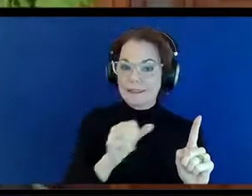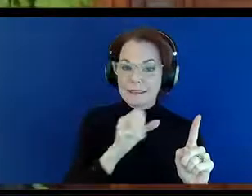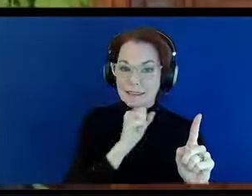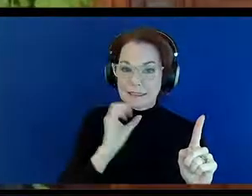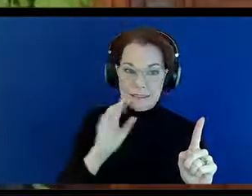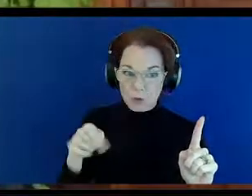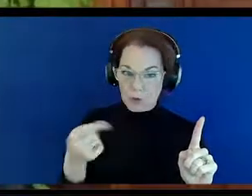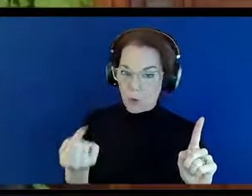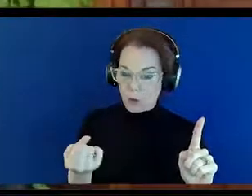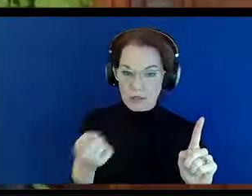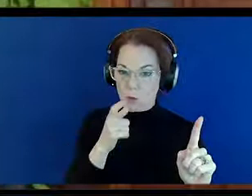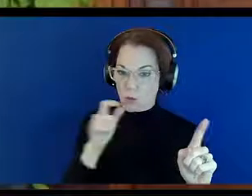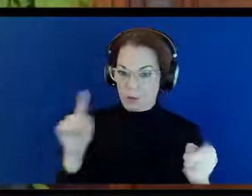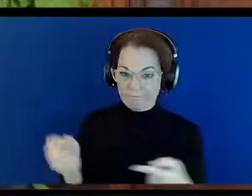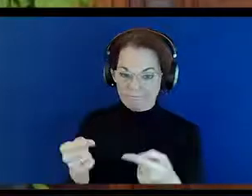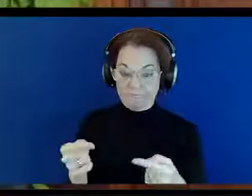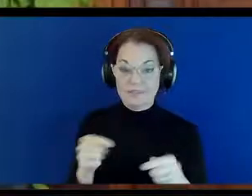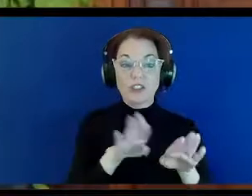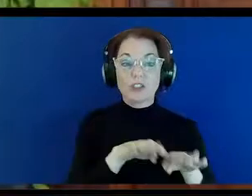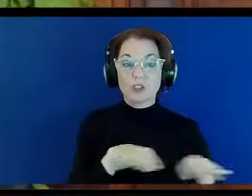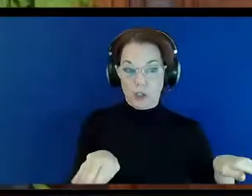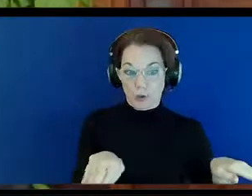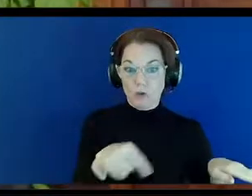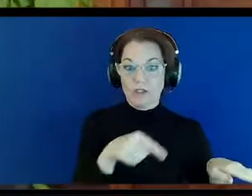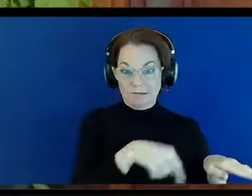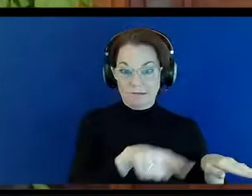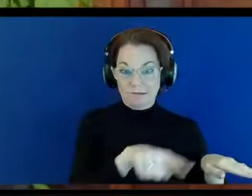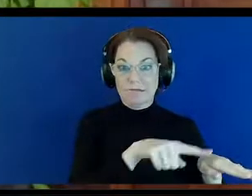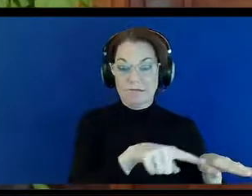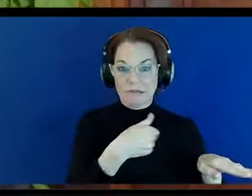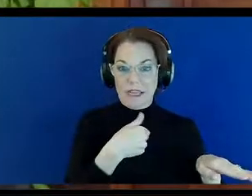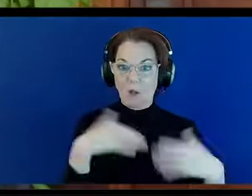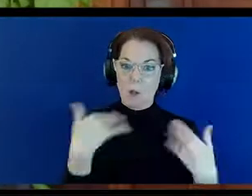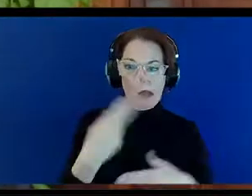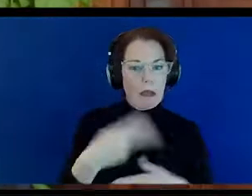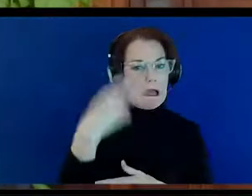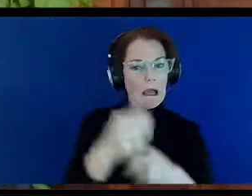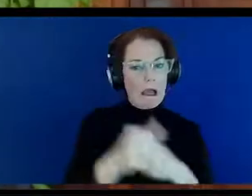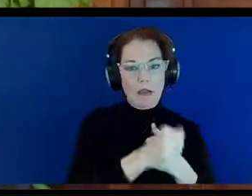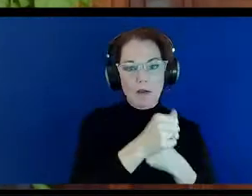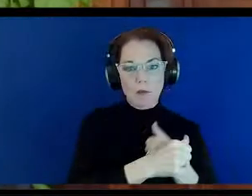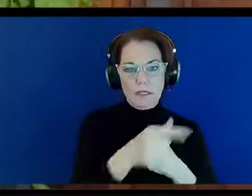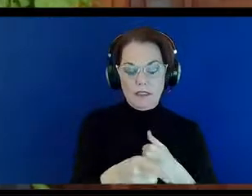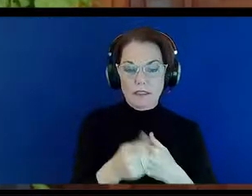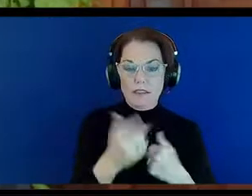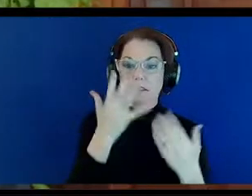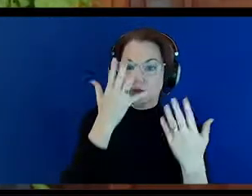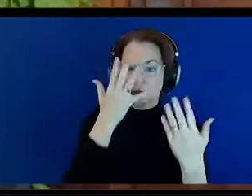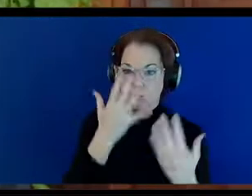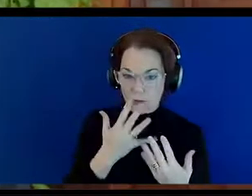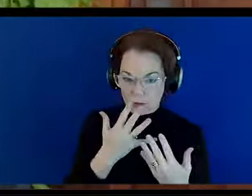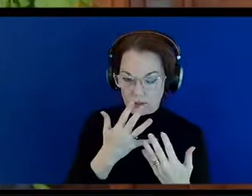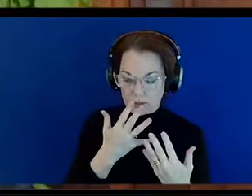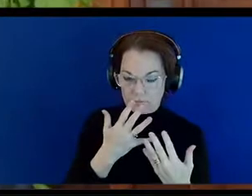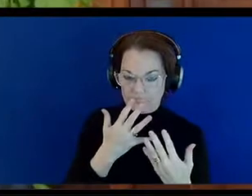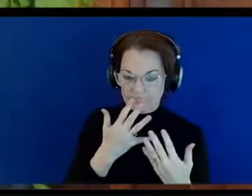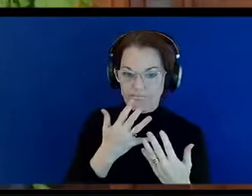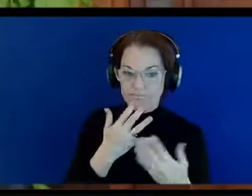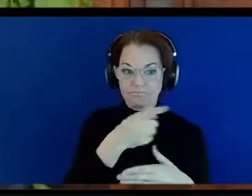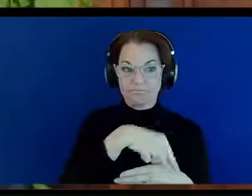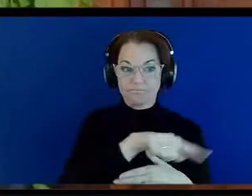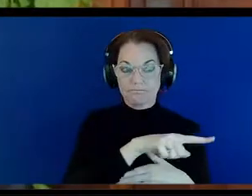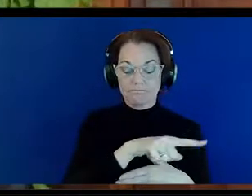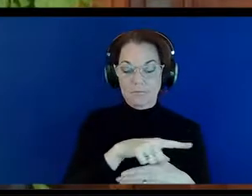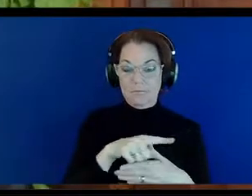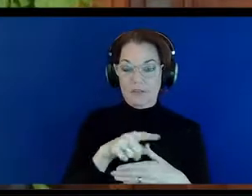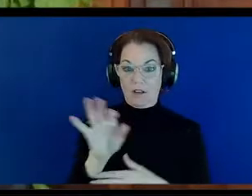harmed. Children are also put at great risk. And tragically, of those killed by